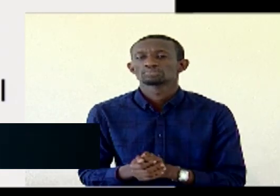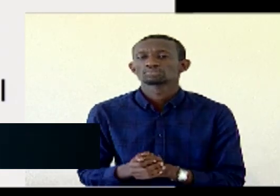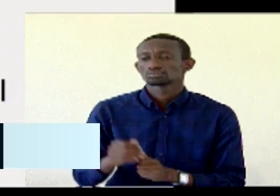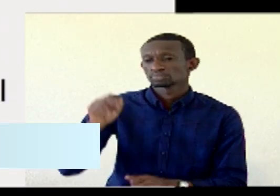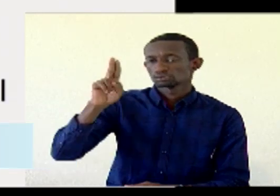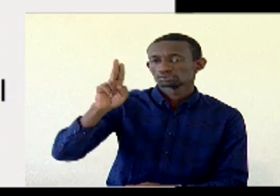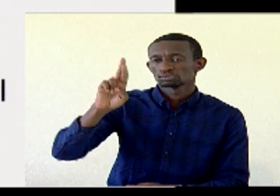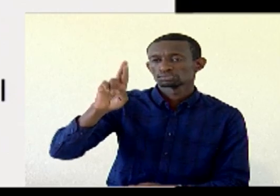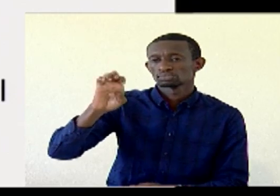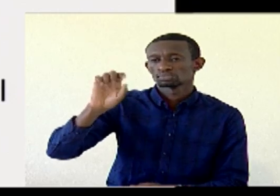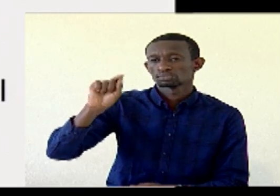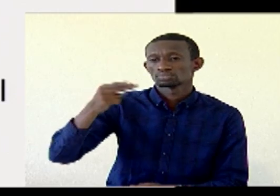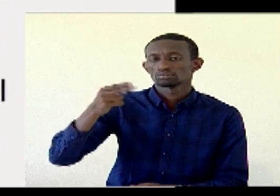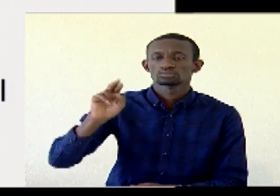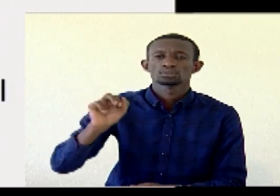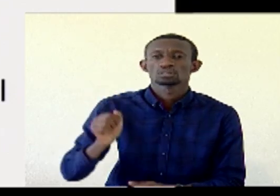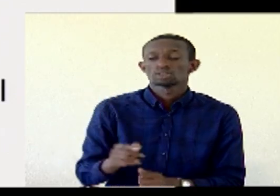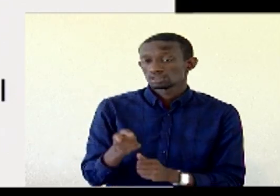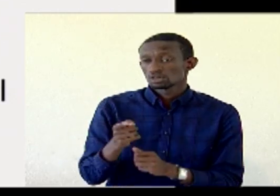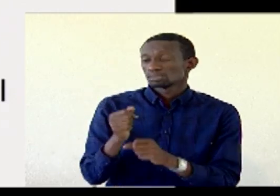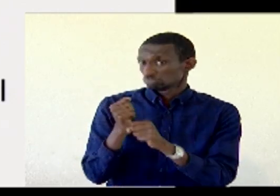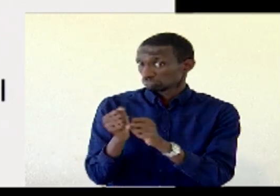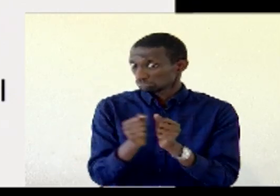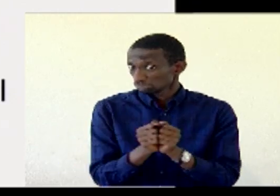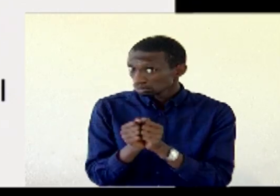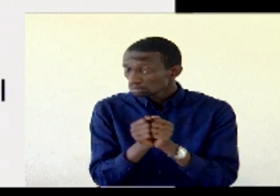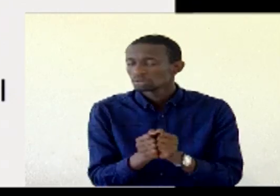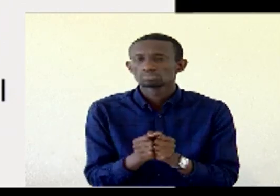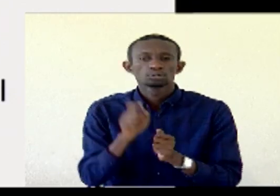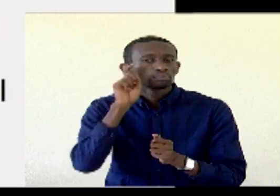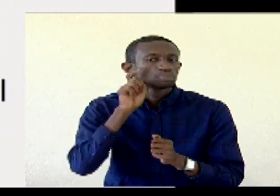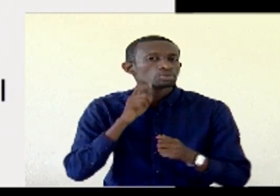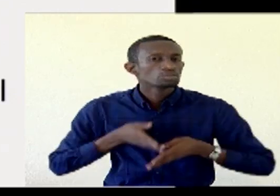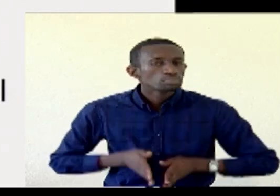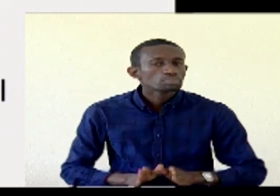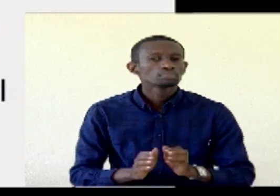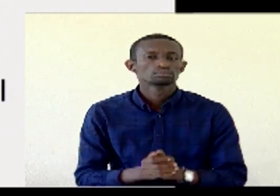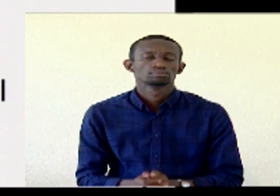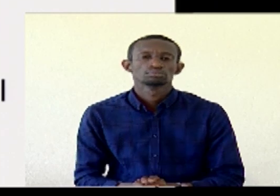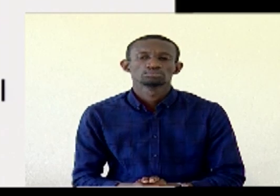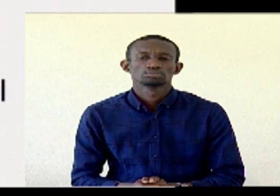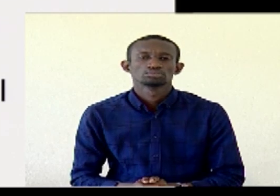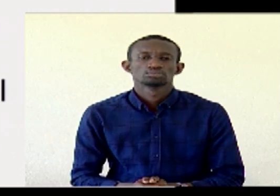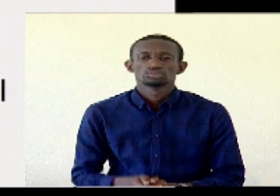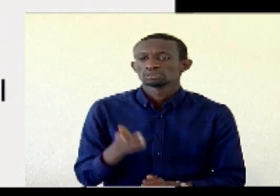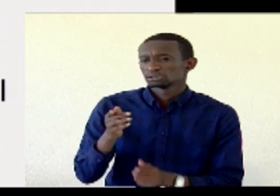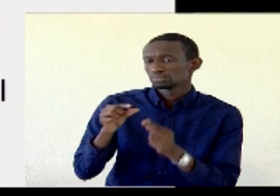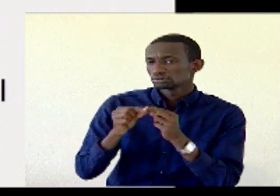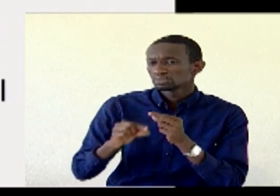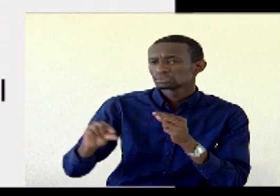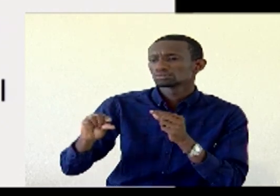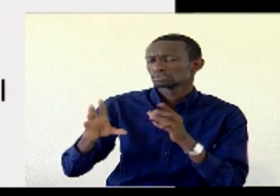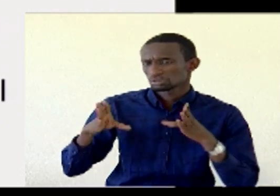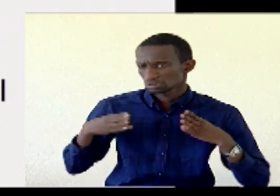is also associated with the reproductive system, all right? So I said urethra is a tube that allows urine to